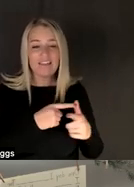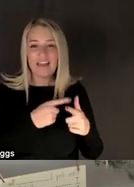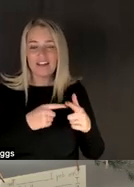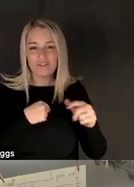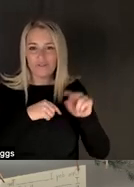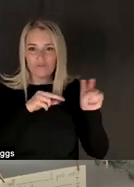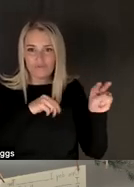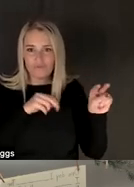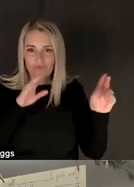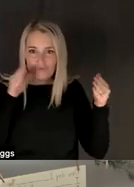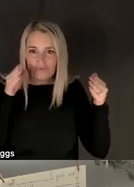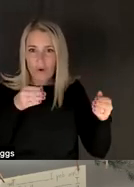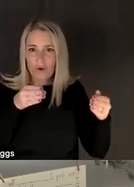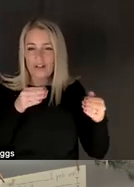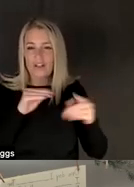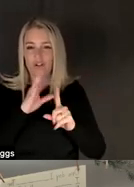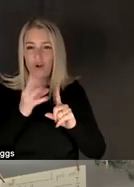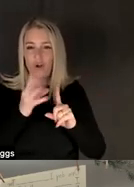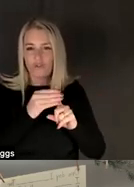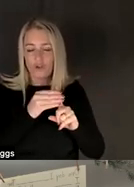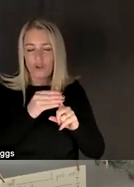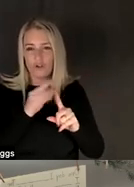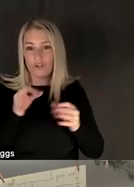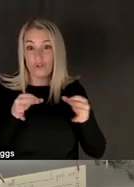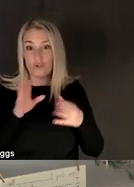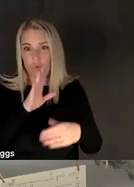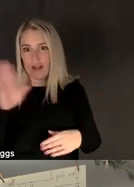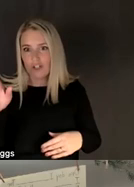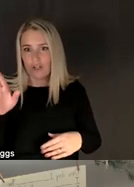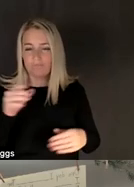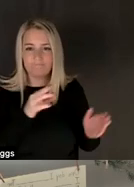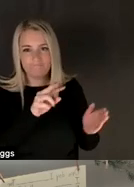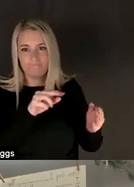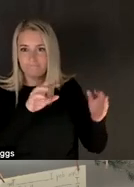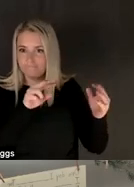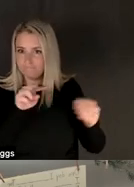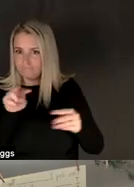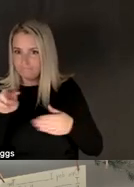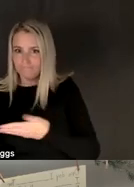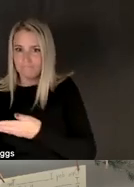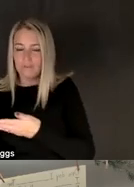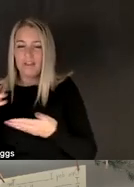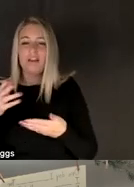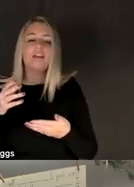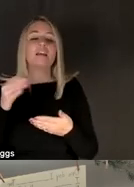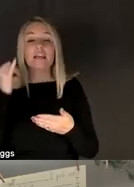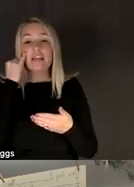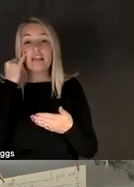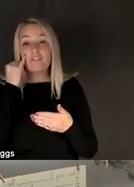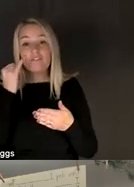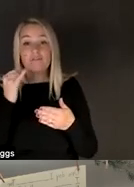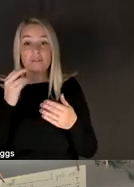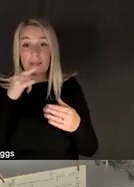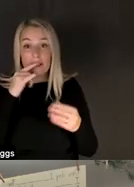You just eventually learn, this is the way I'm going. And so a lot of times kids that are more left driven, we